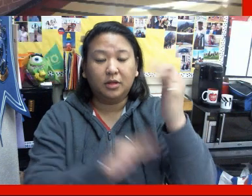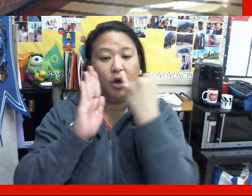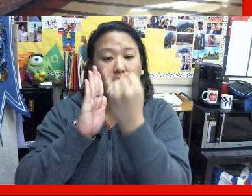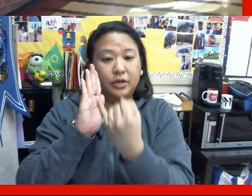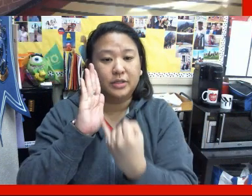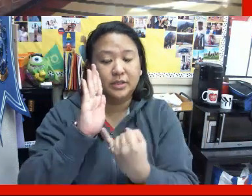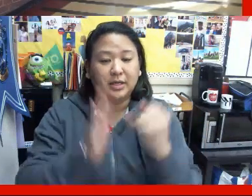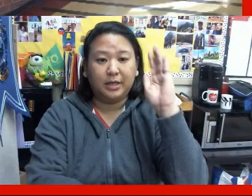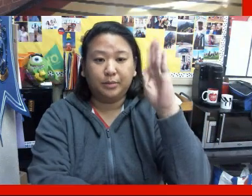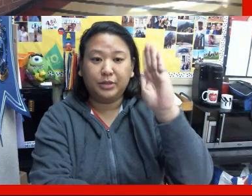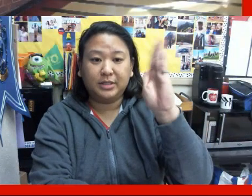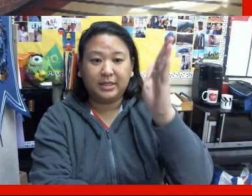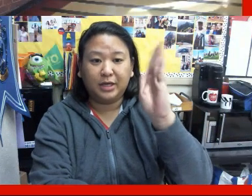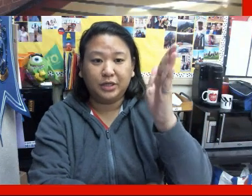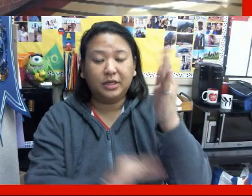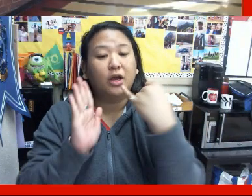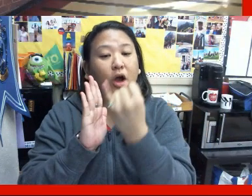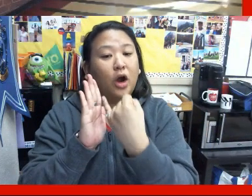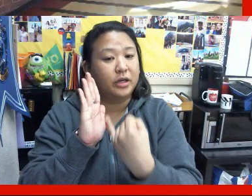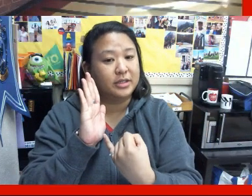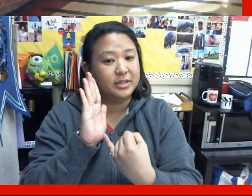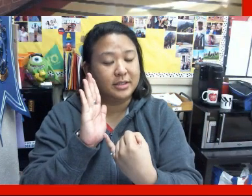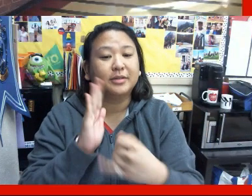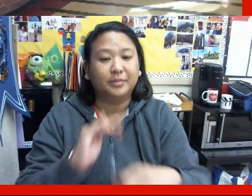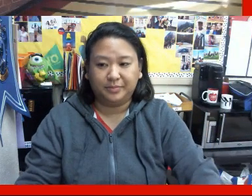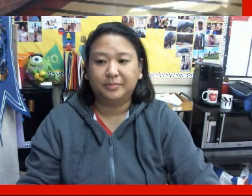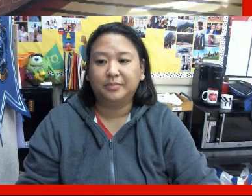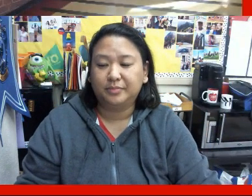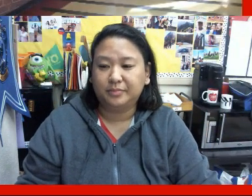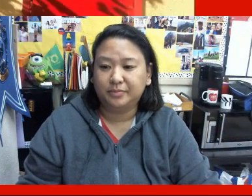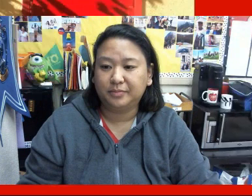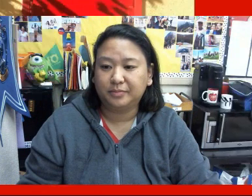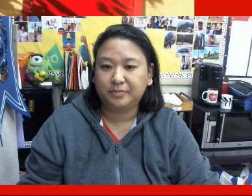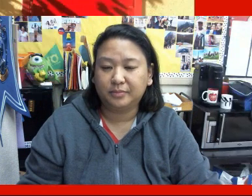Oral arts. Presentation arts.